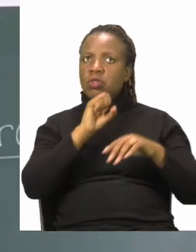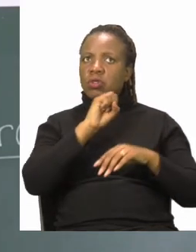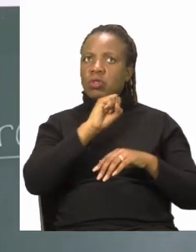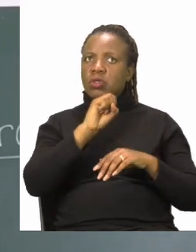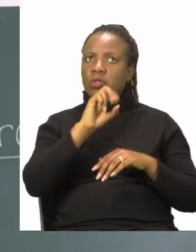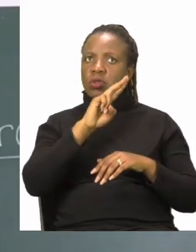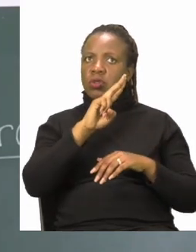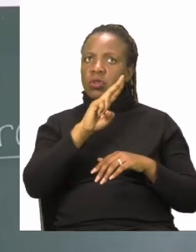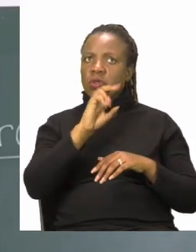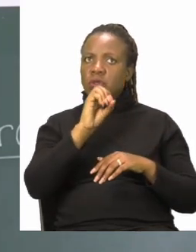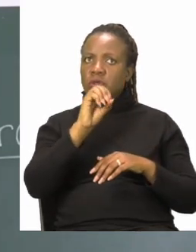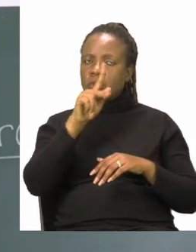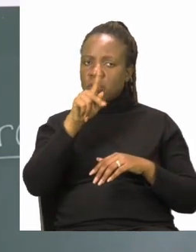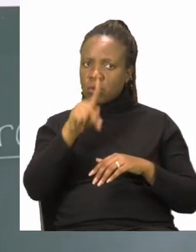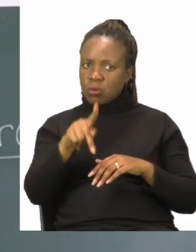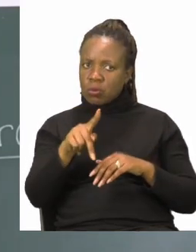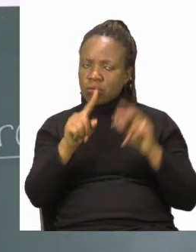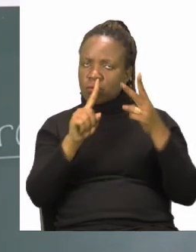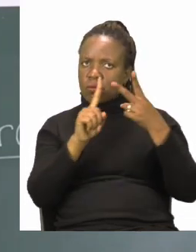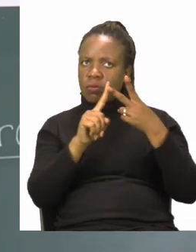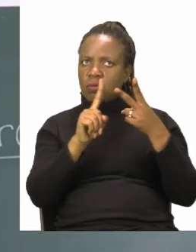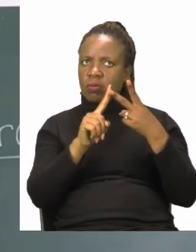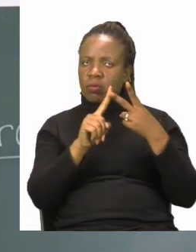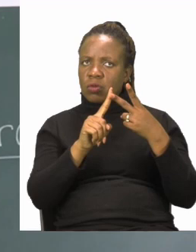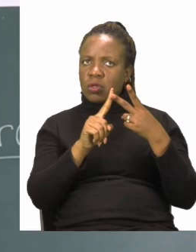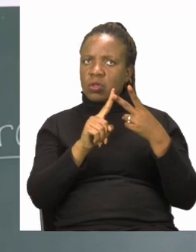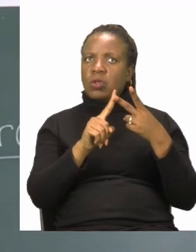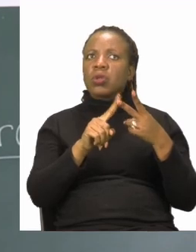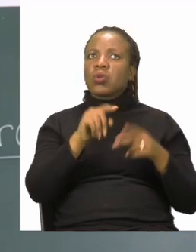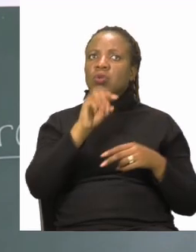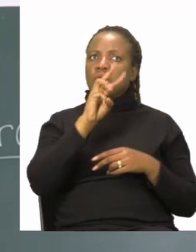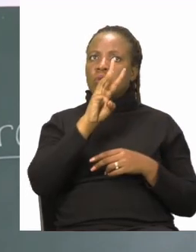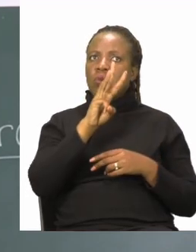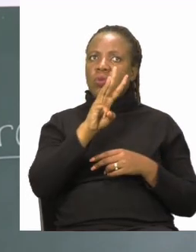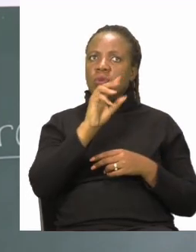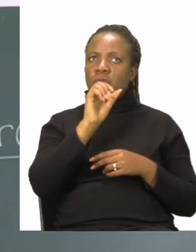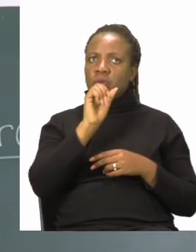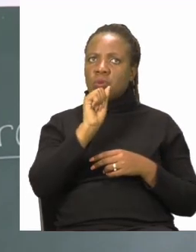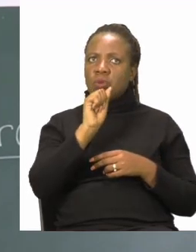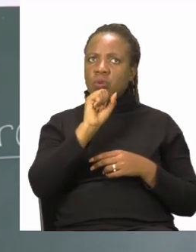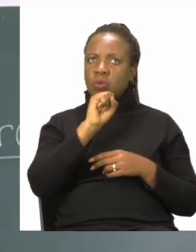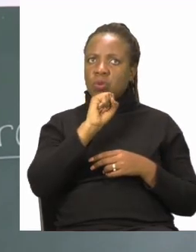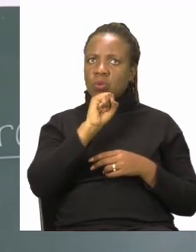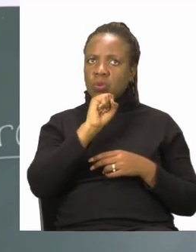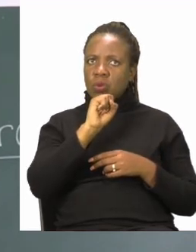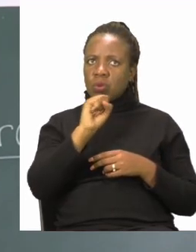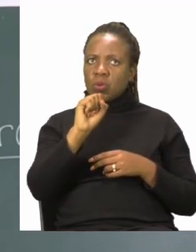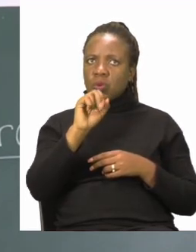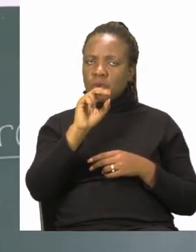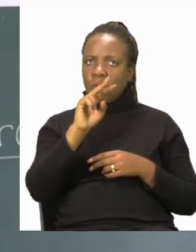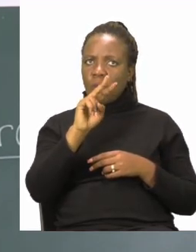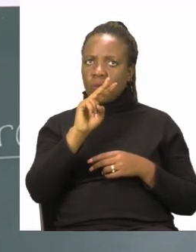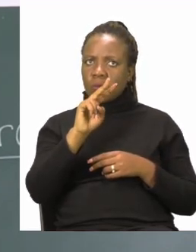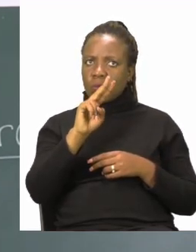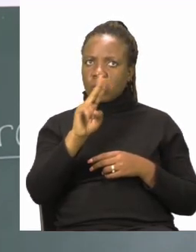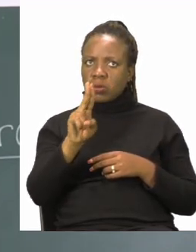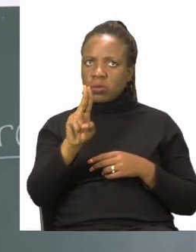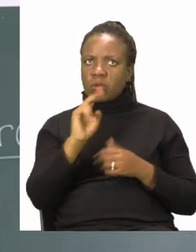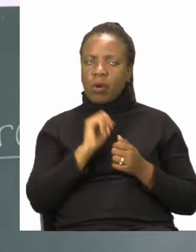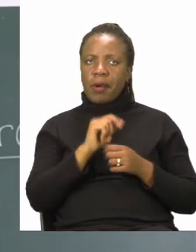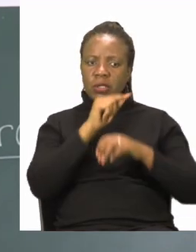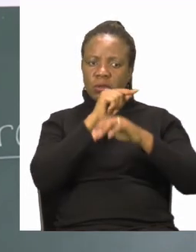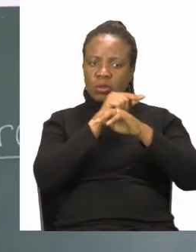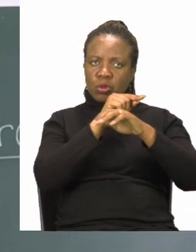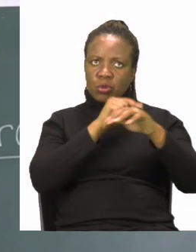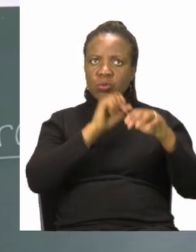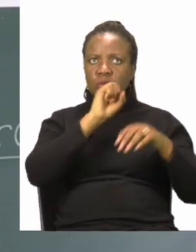I also found the word wash in there. But remember, these are not the only words that you can find. There